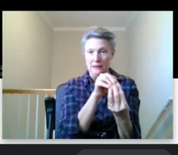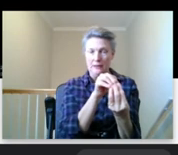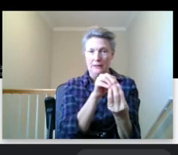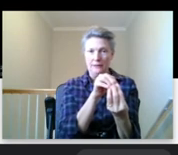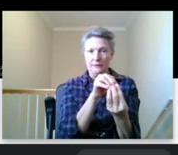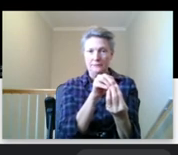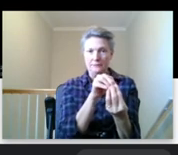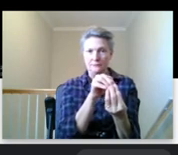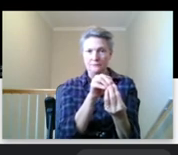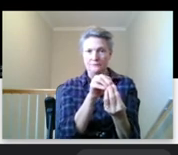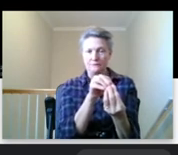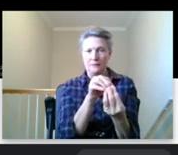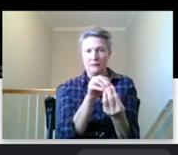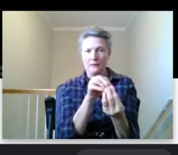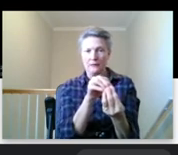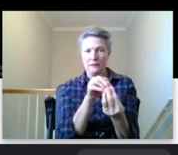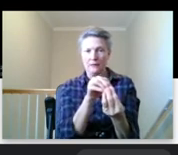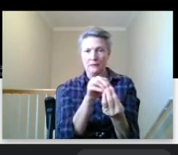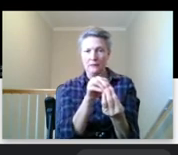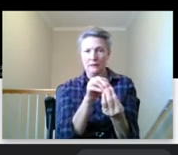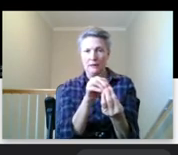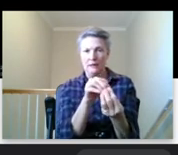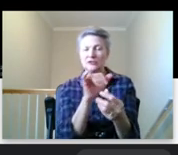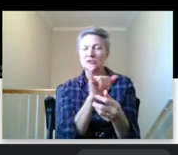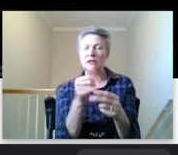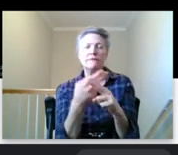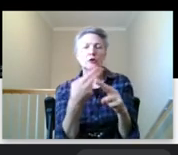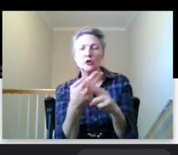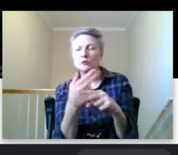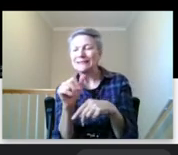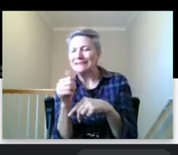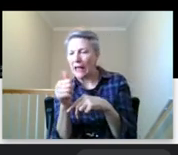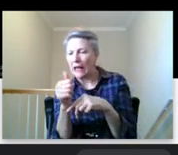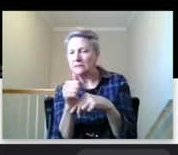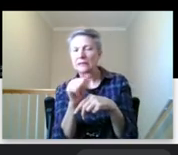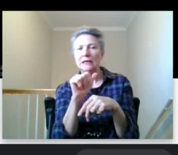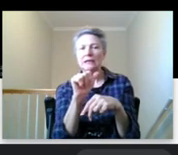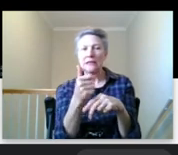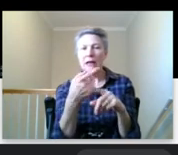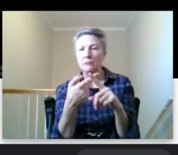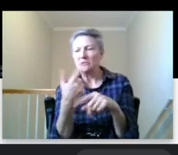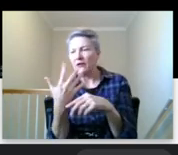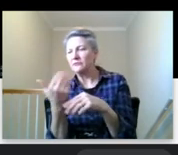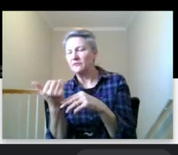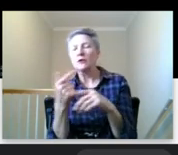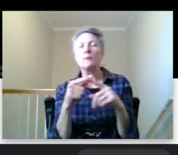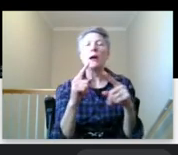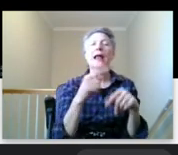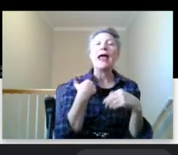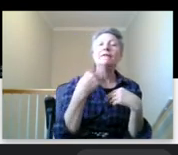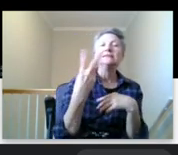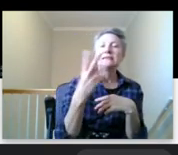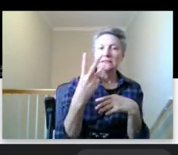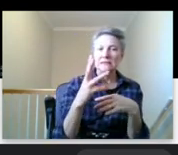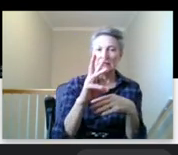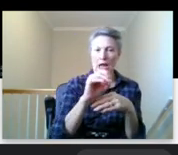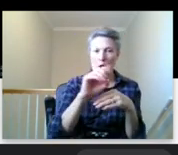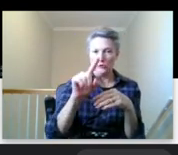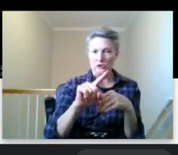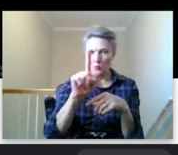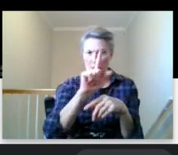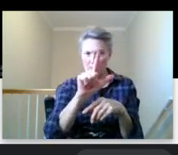that 5 and I would get 15. So when I regroup my ounces, 16 ounces, I need to add my 5 to that 16. And when